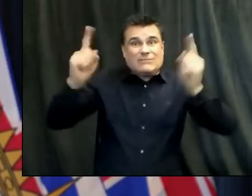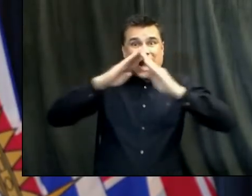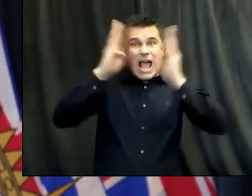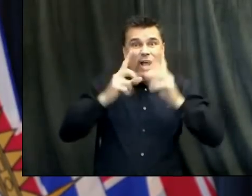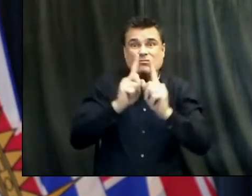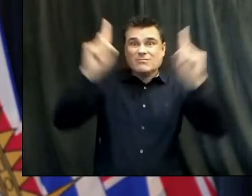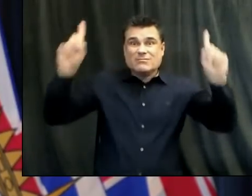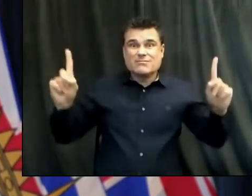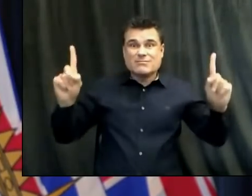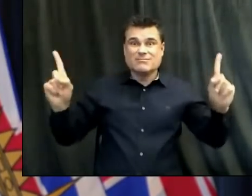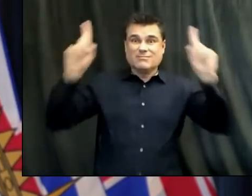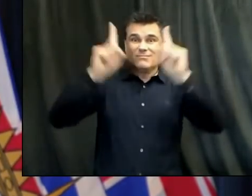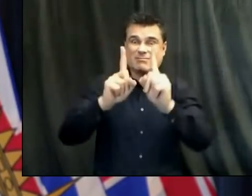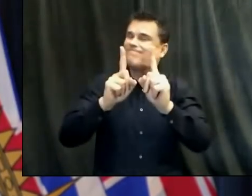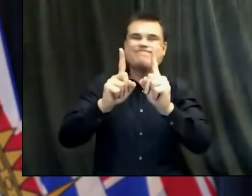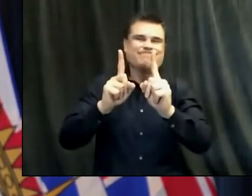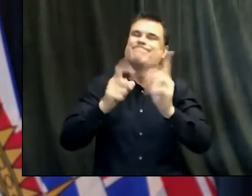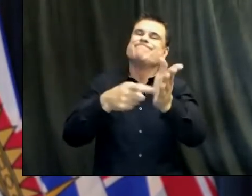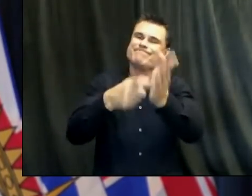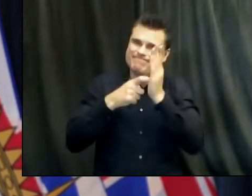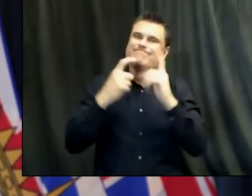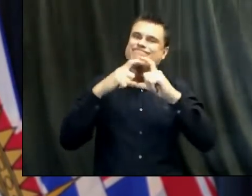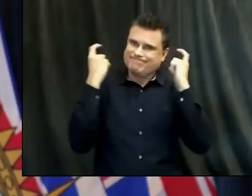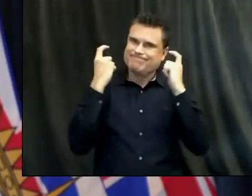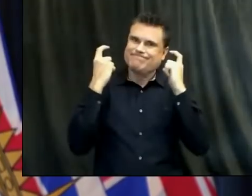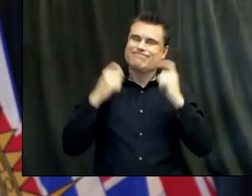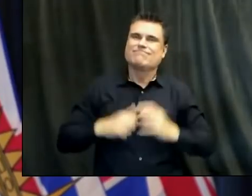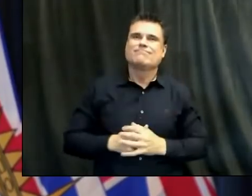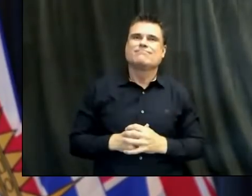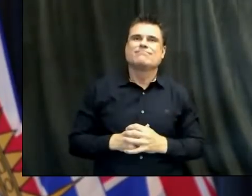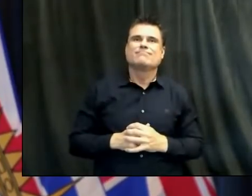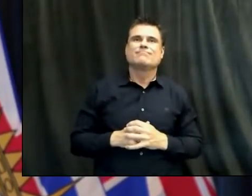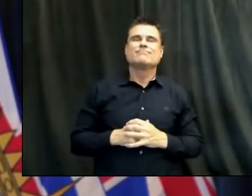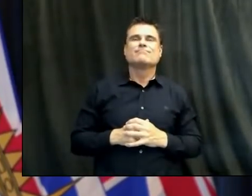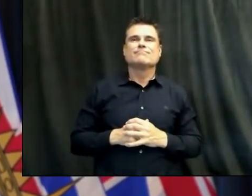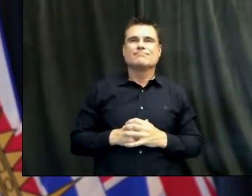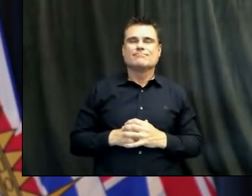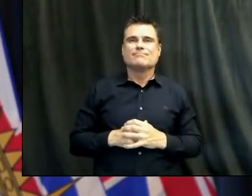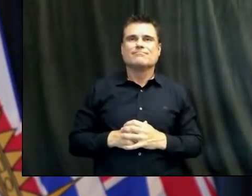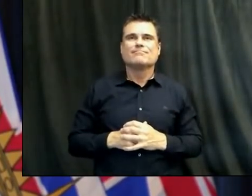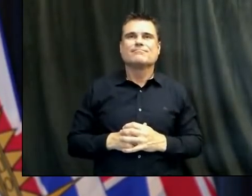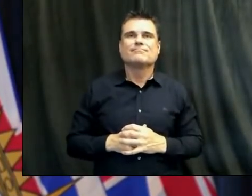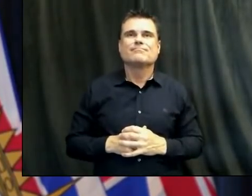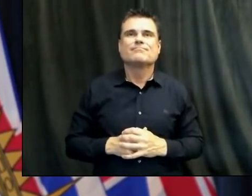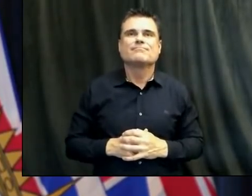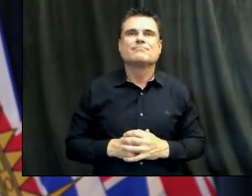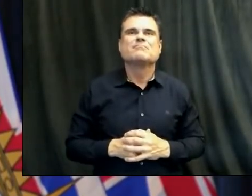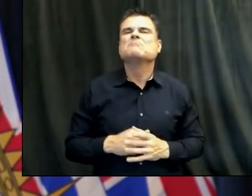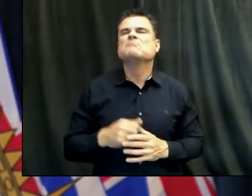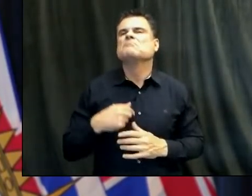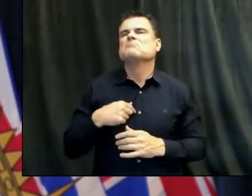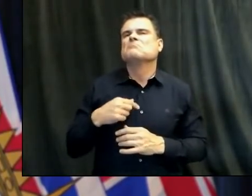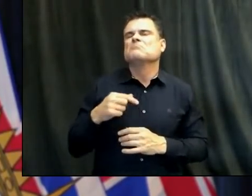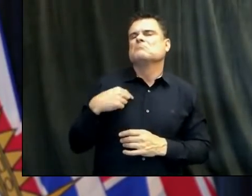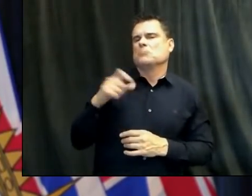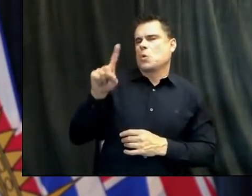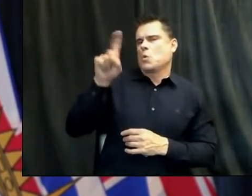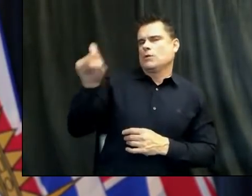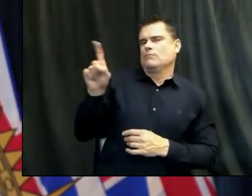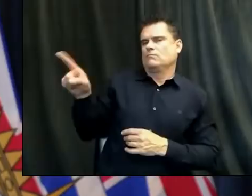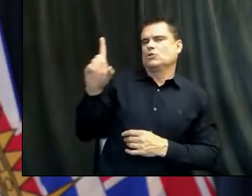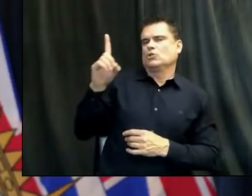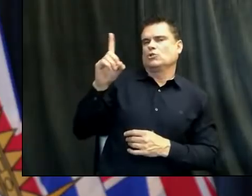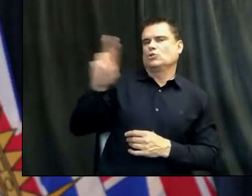Hi, this is a question I think for Dr. Bonnie Henry, but maybe possibly Adrian Dix has something to say. You and other health